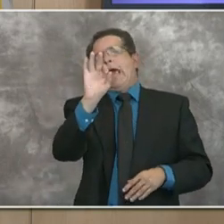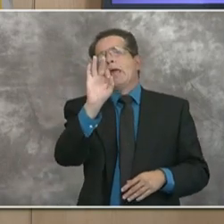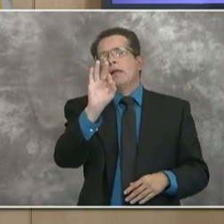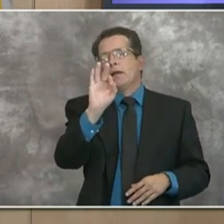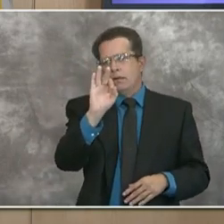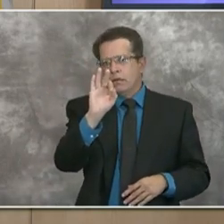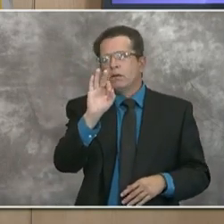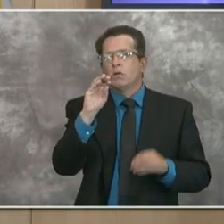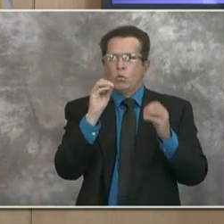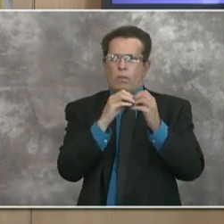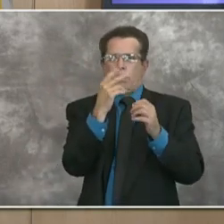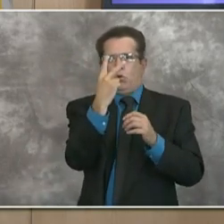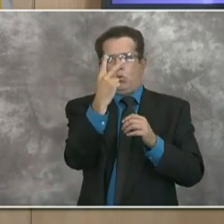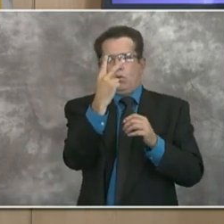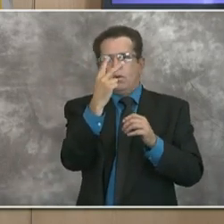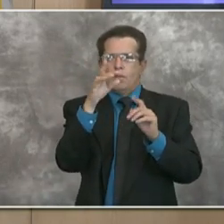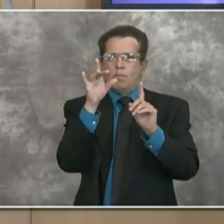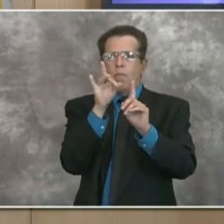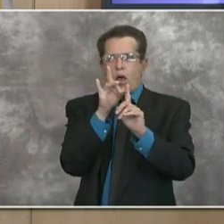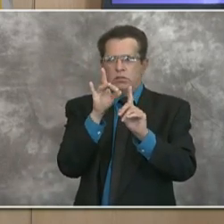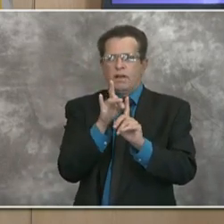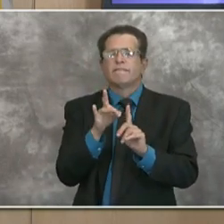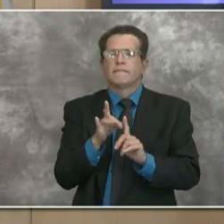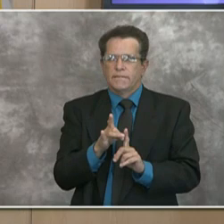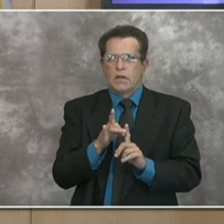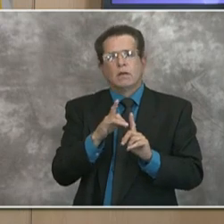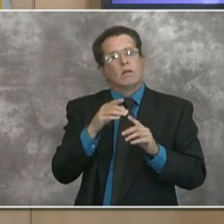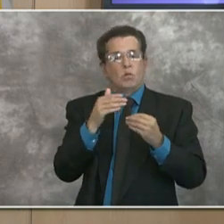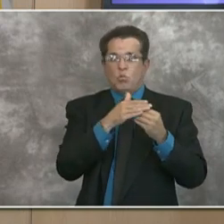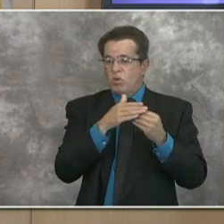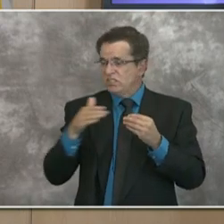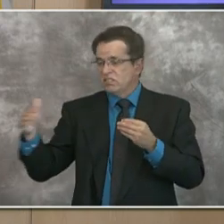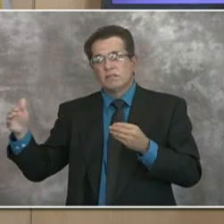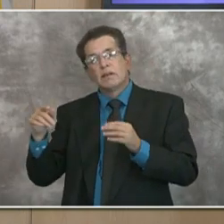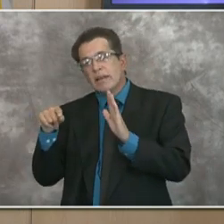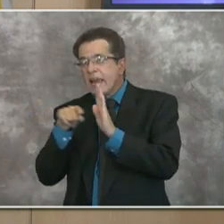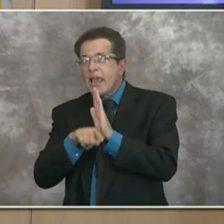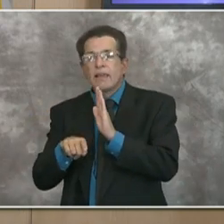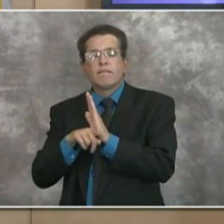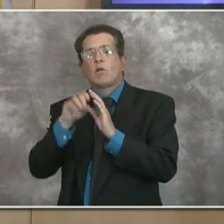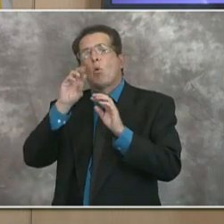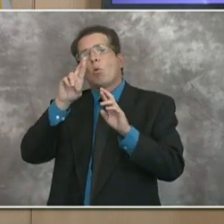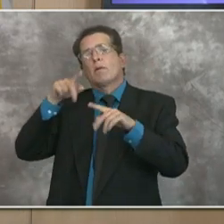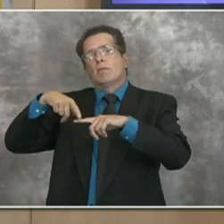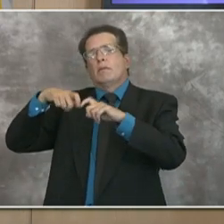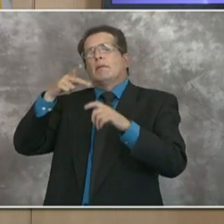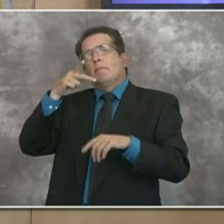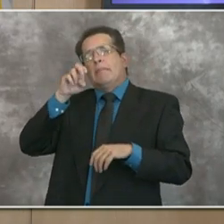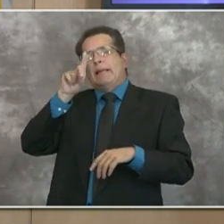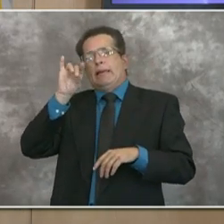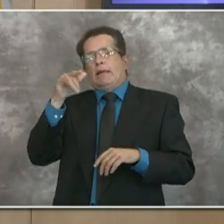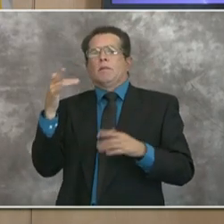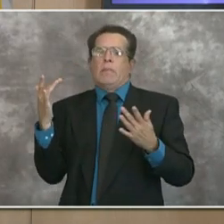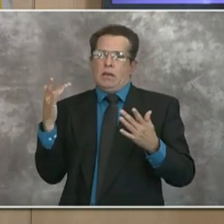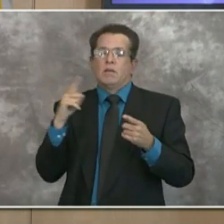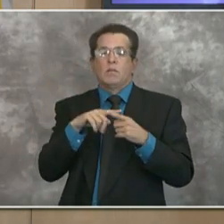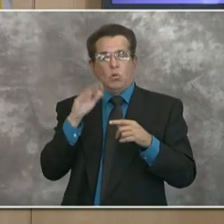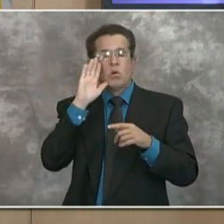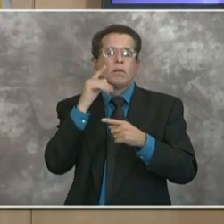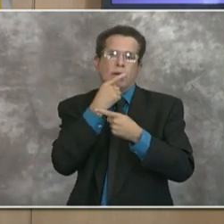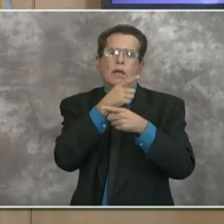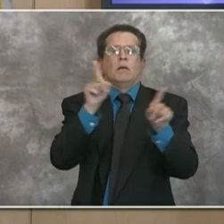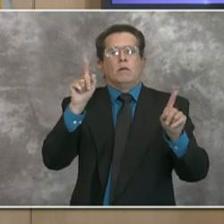1,129, with 2 positive. The rest either negative, indeterminate, or pending. And again, I will have an update for us